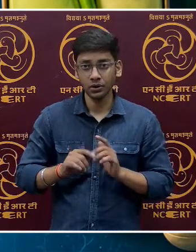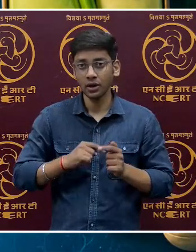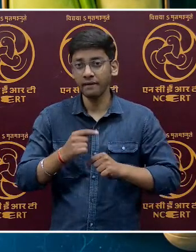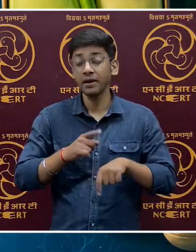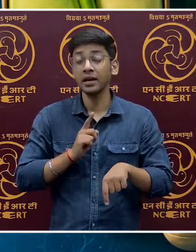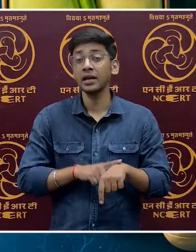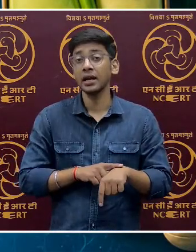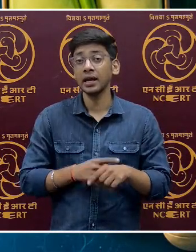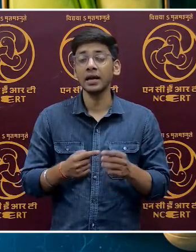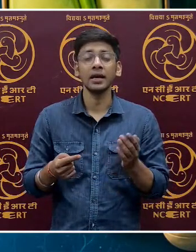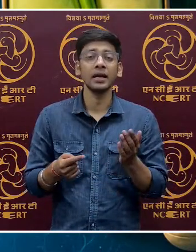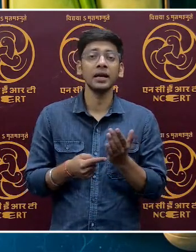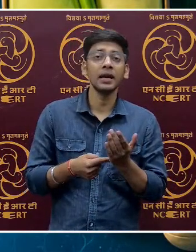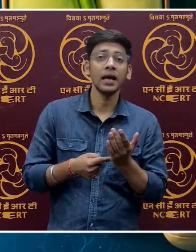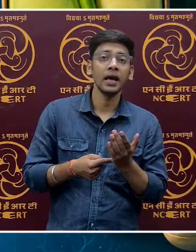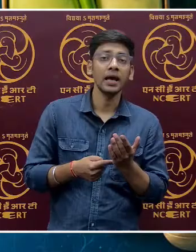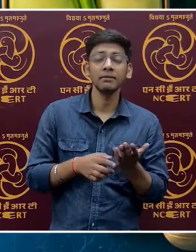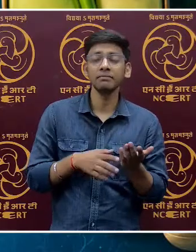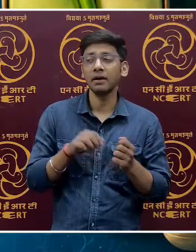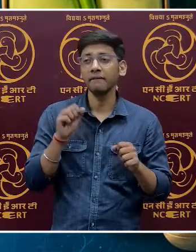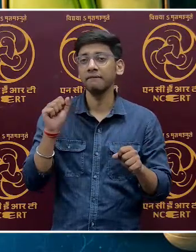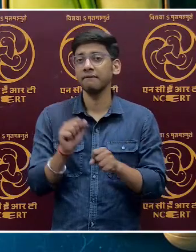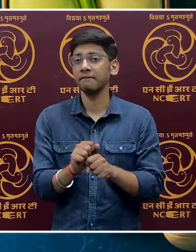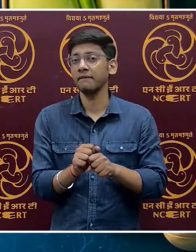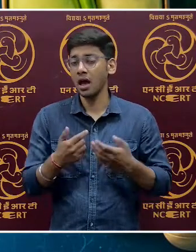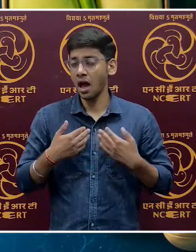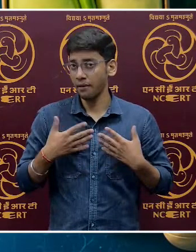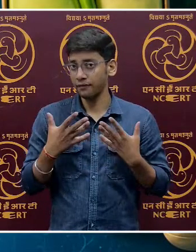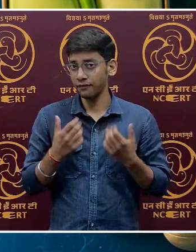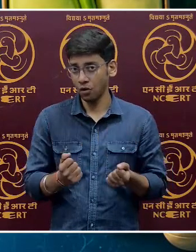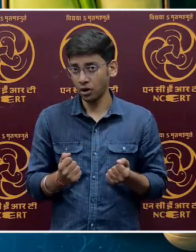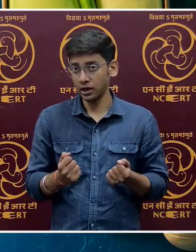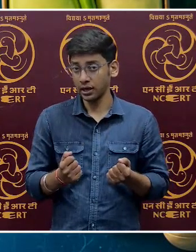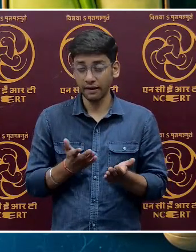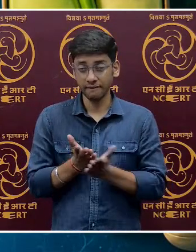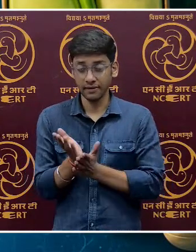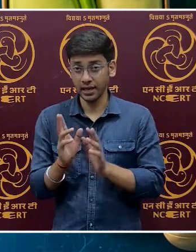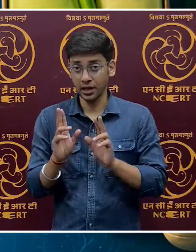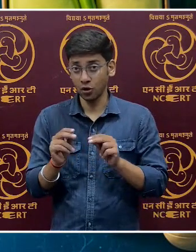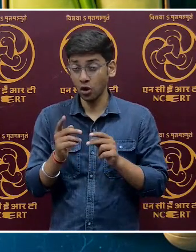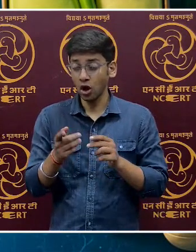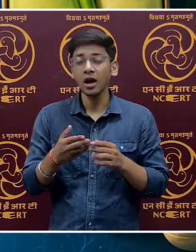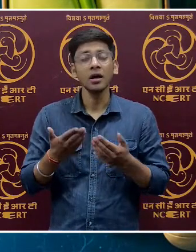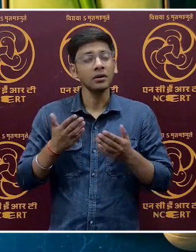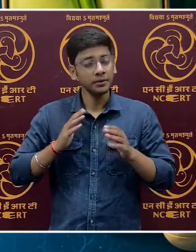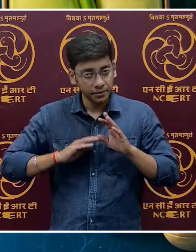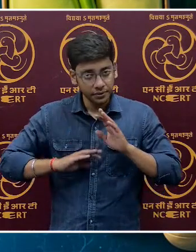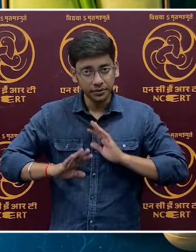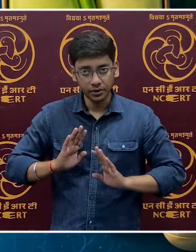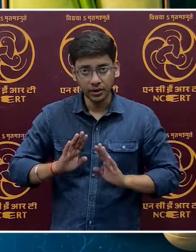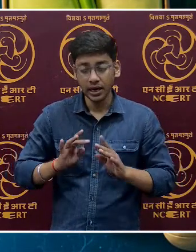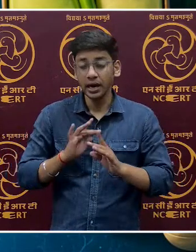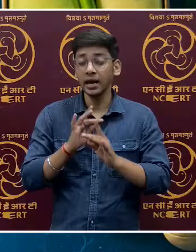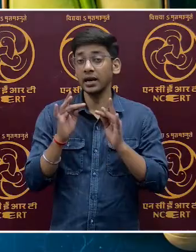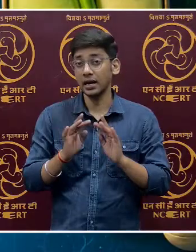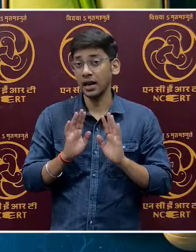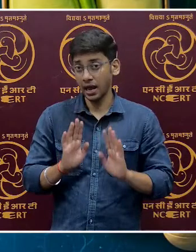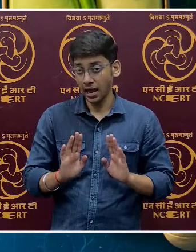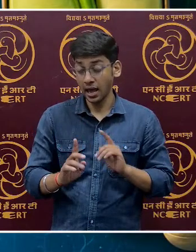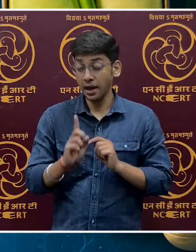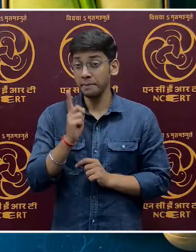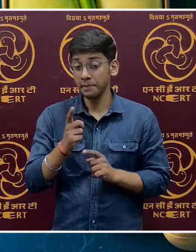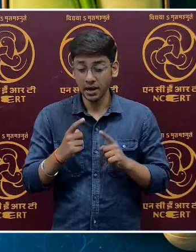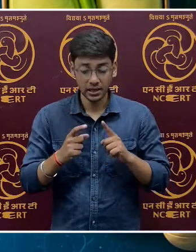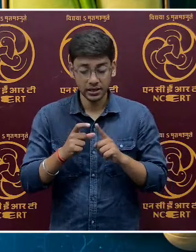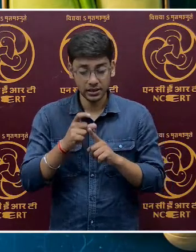time technology is not going to work the way we want to work. Over here we have the internet facility. Over here Diksha platform